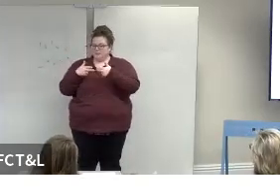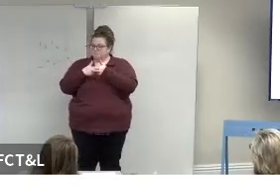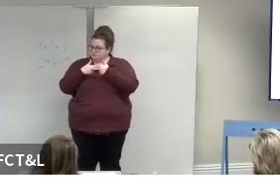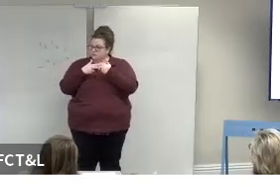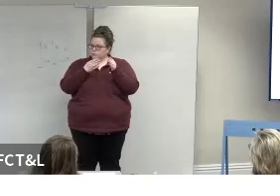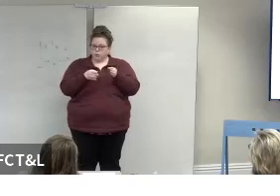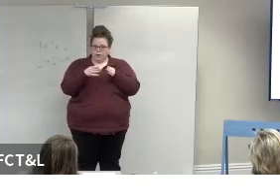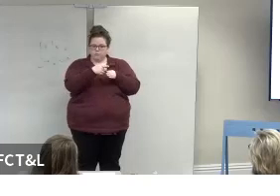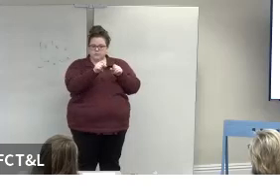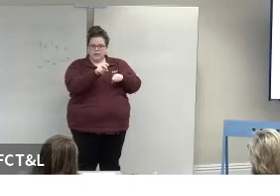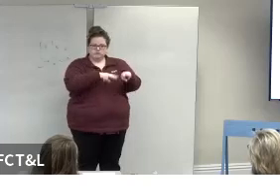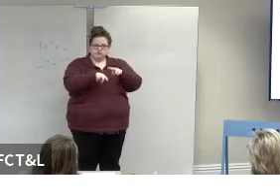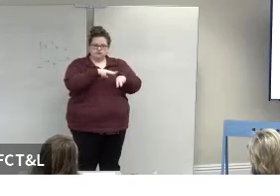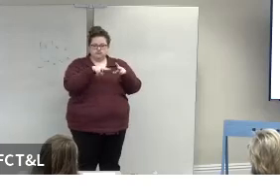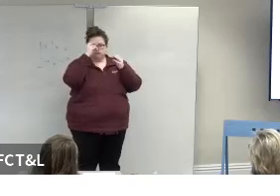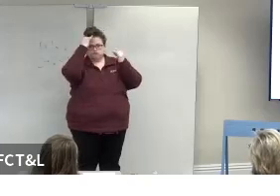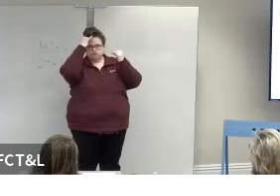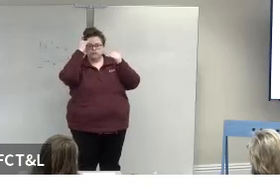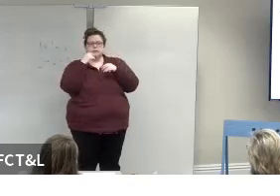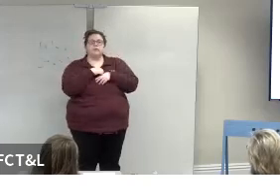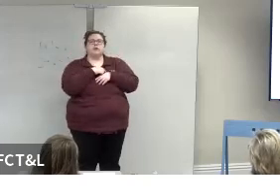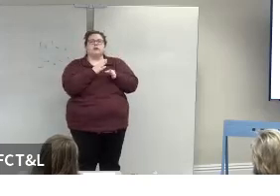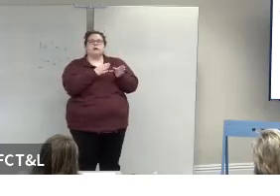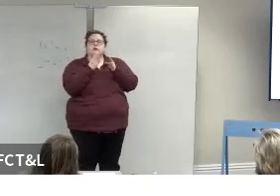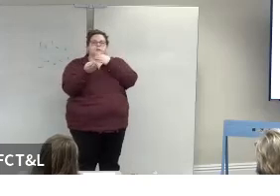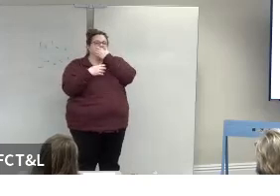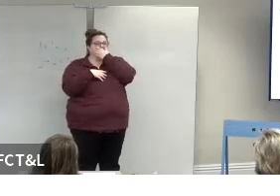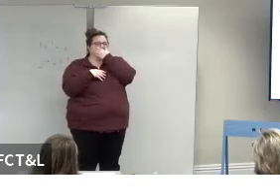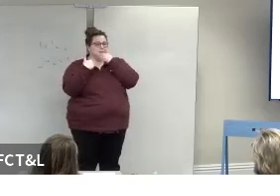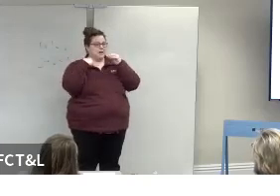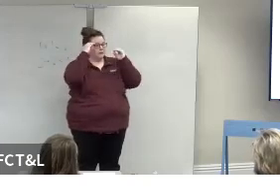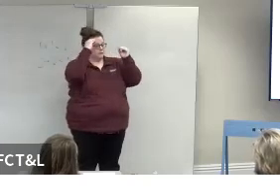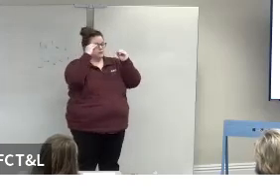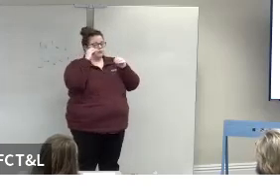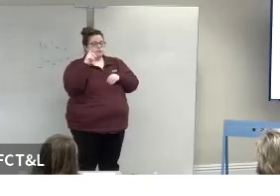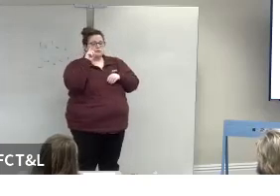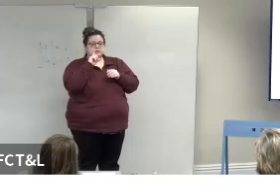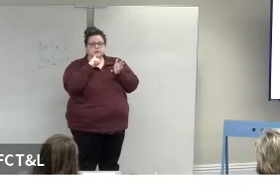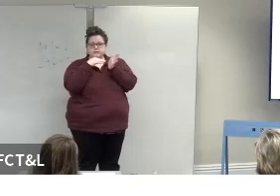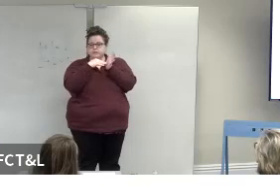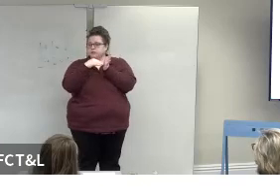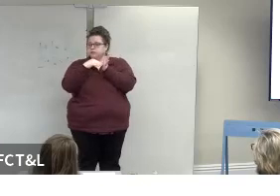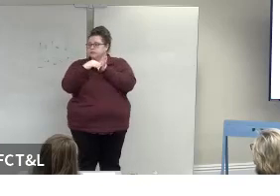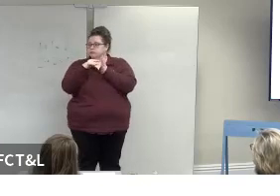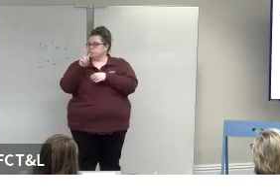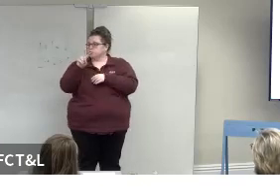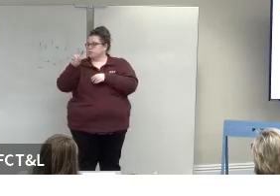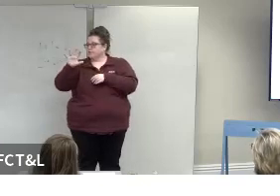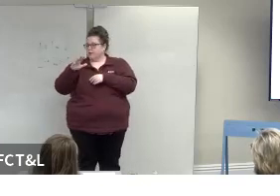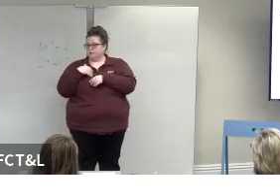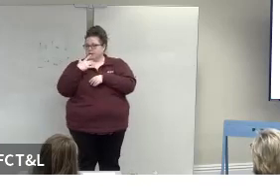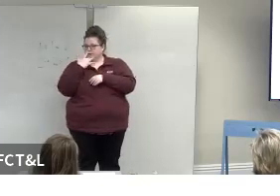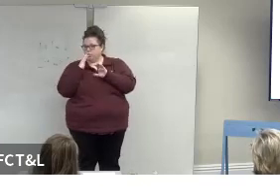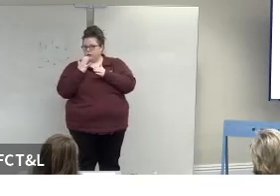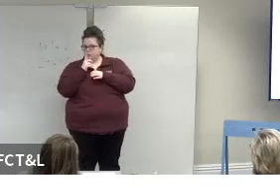my interpreter her slides so she could prep and review it. We could think through it as a team. And I teach a deaf